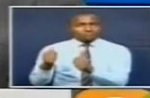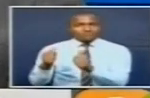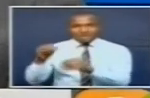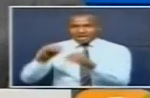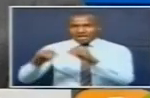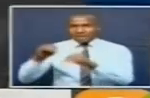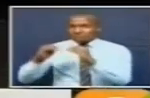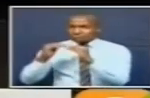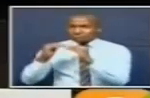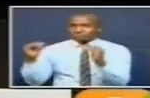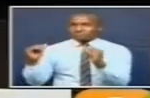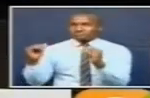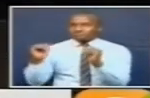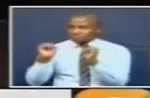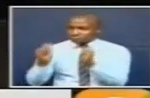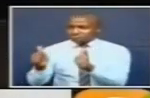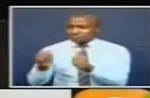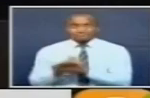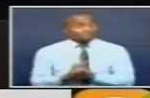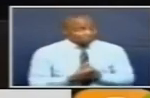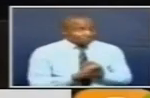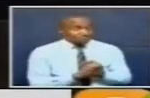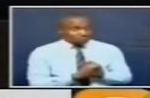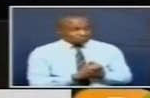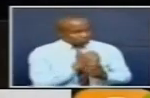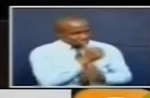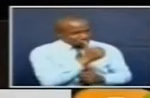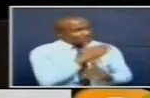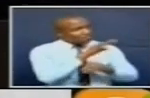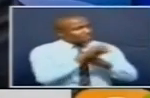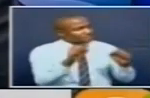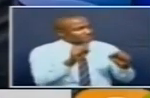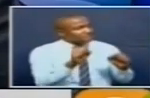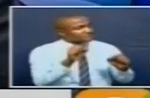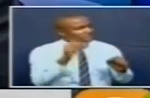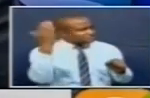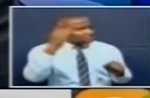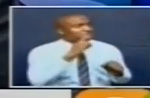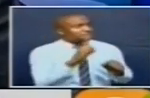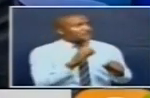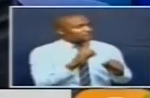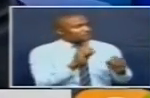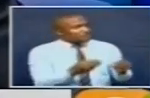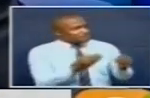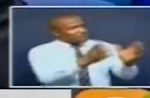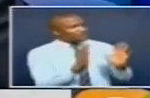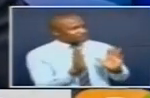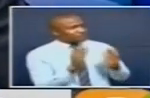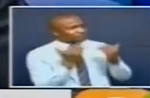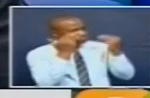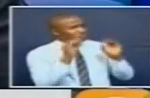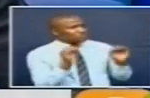credible election. Right. Yeah. Well, the President has been very specific, saying IBC should be given space. Right. So do you feel under any pressure in delivering the